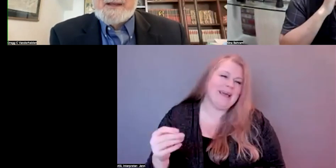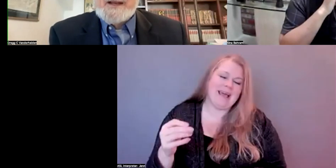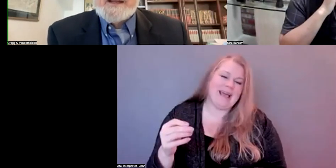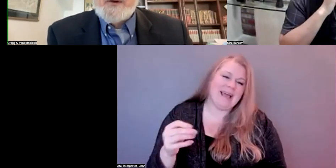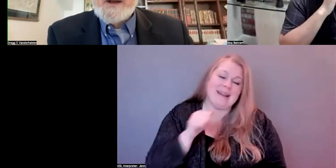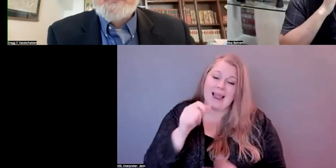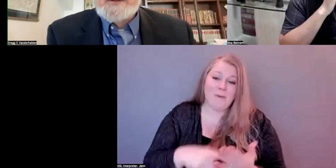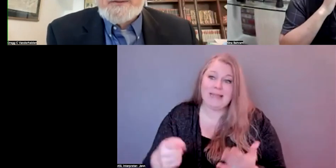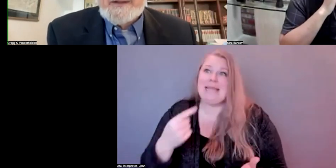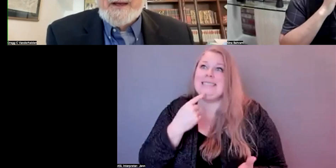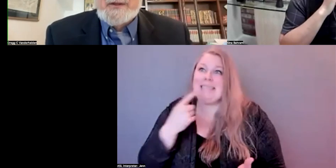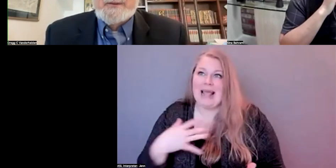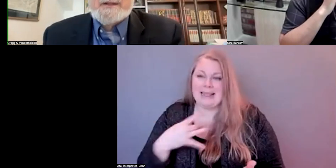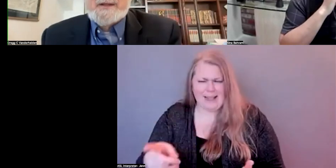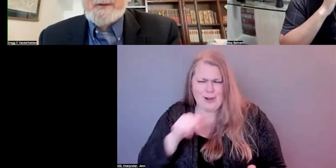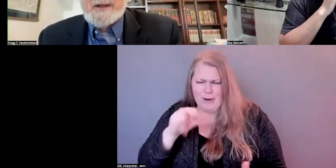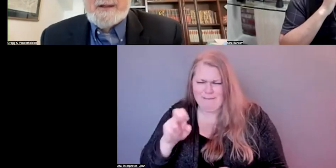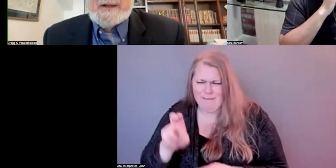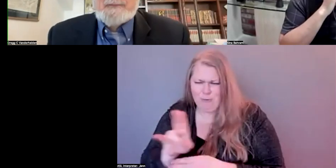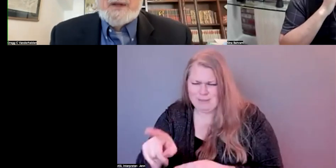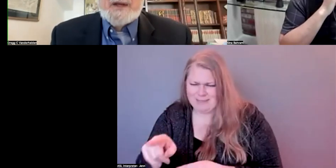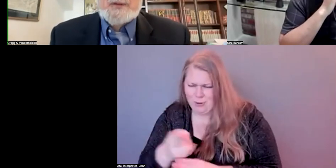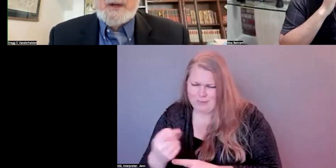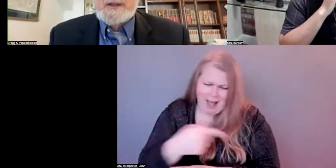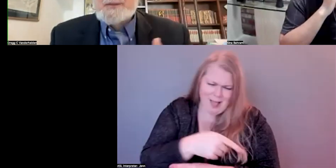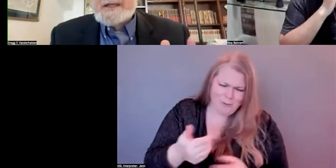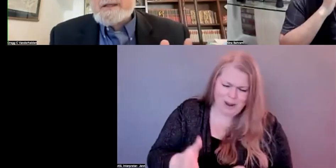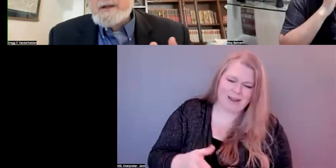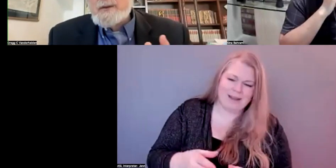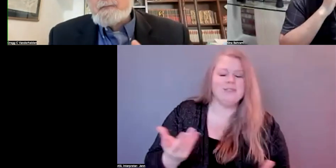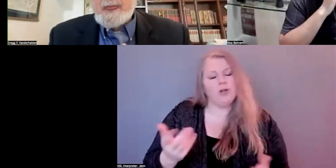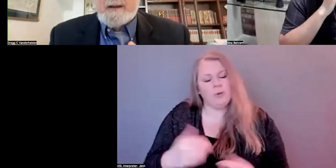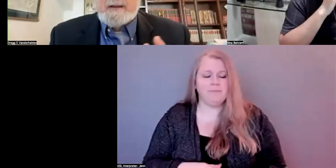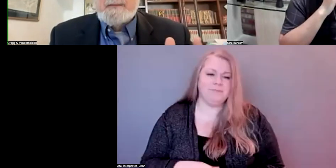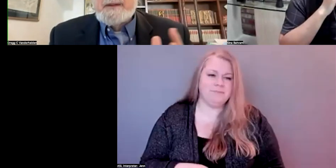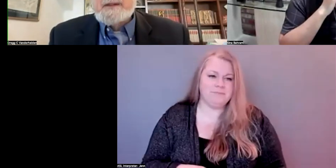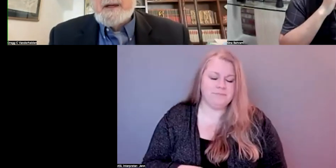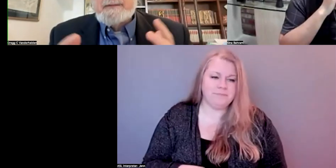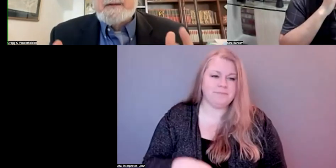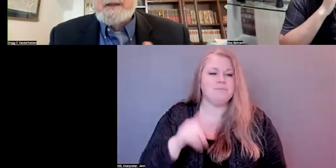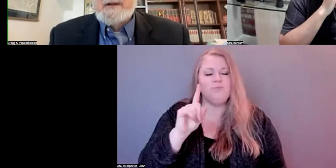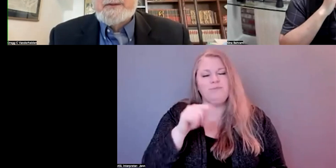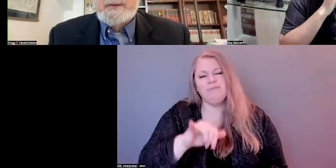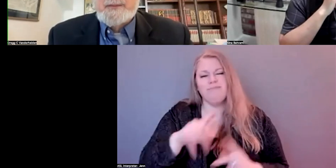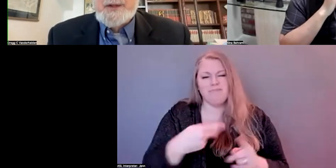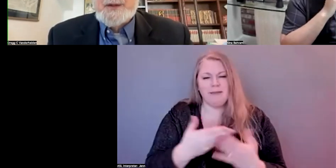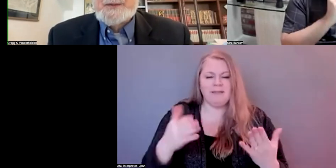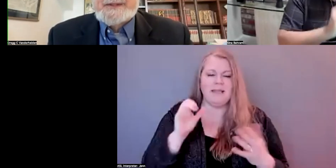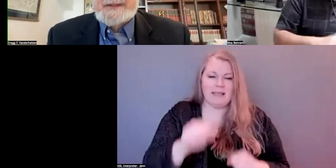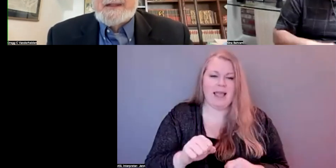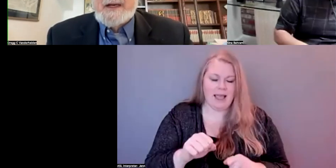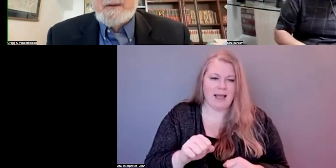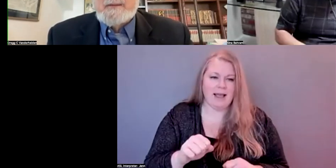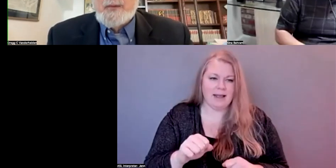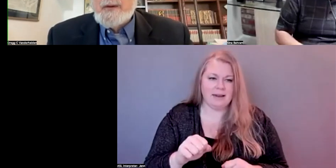they said they like, they don't ever use. They actually do it this other way and they have no idea. So this kind of a thing can also come in here